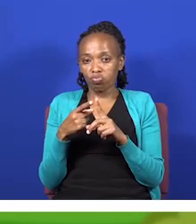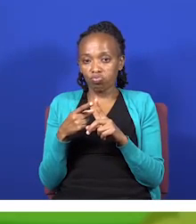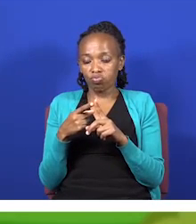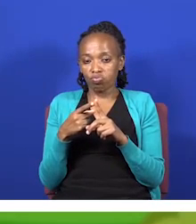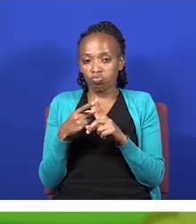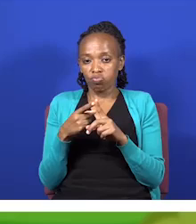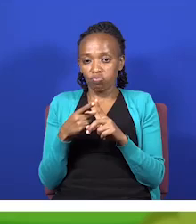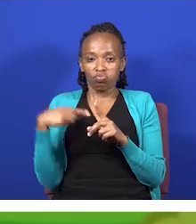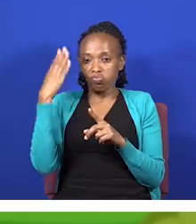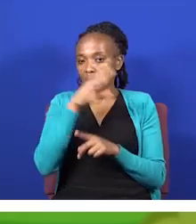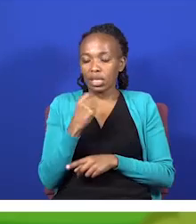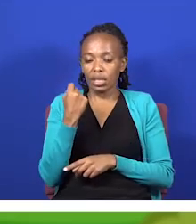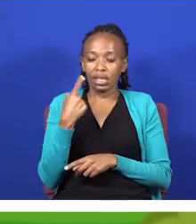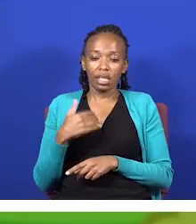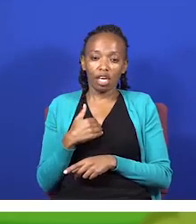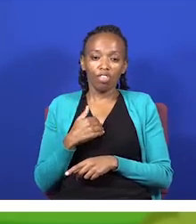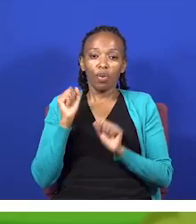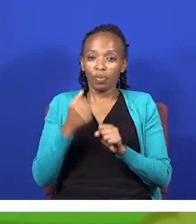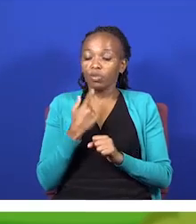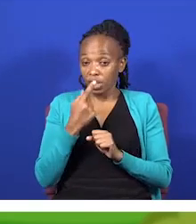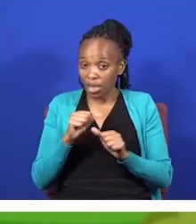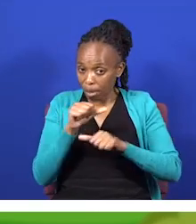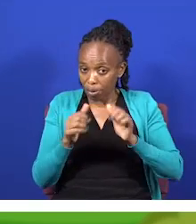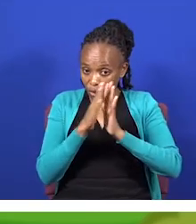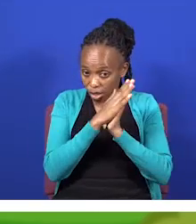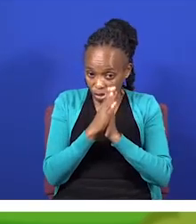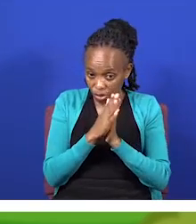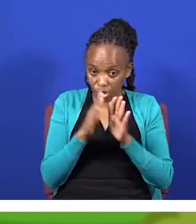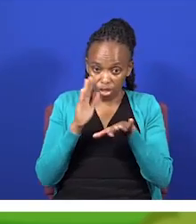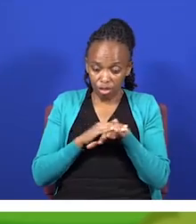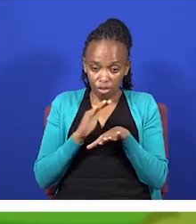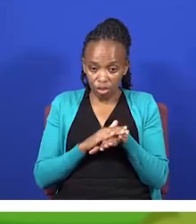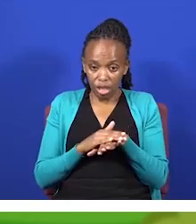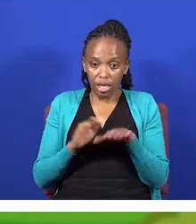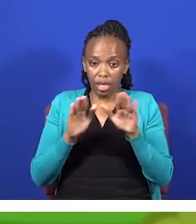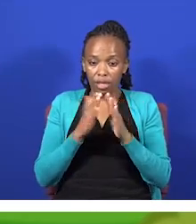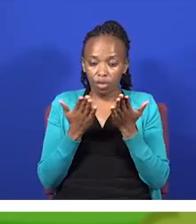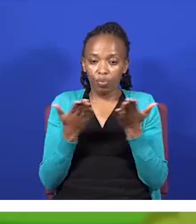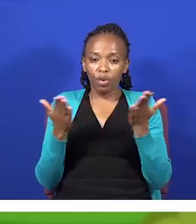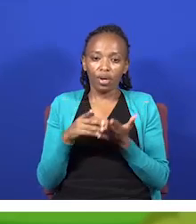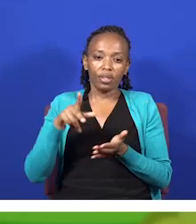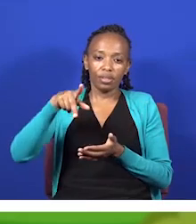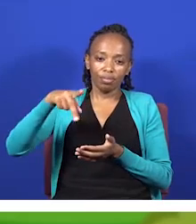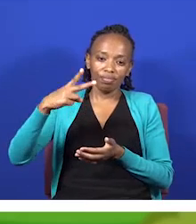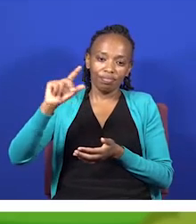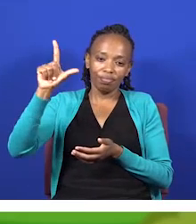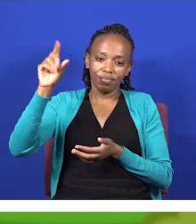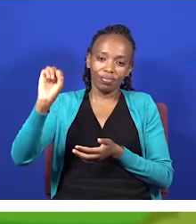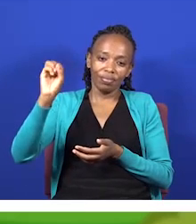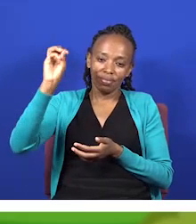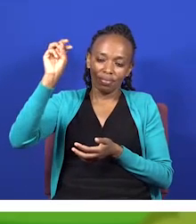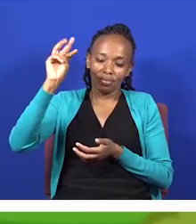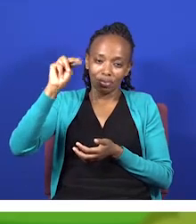who had a misunderstanding. Can I tell you about the story? Good. Let's open the book of Philemon, chapter